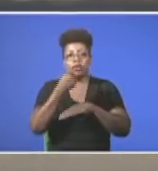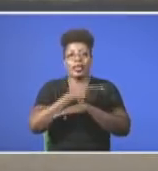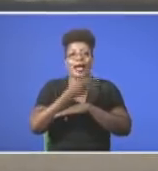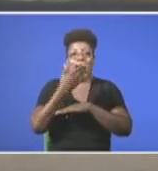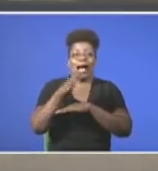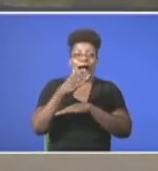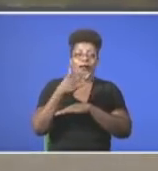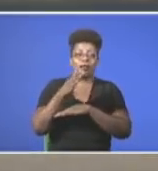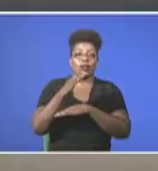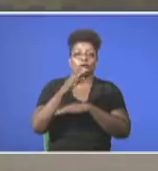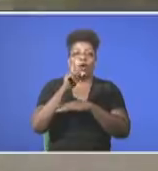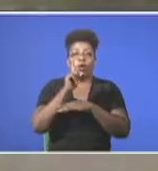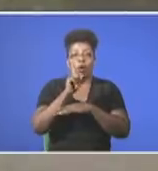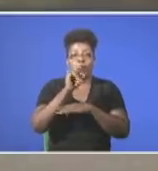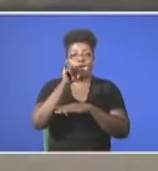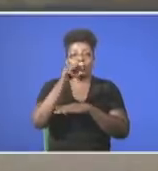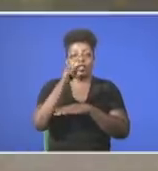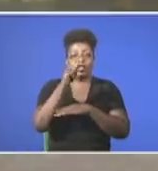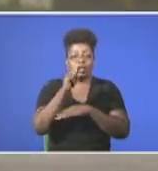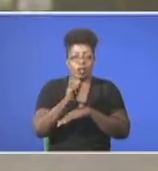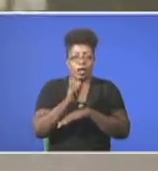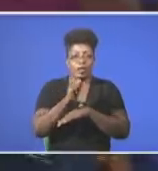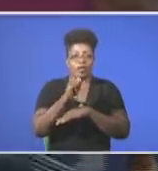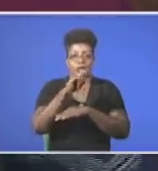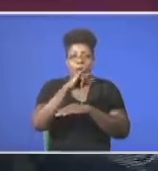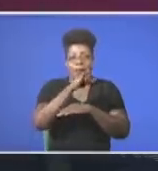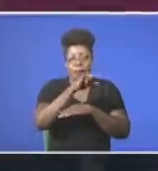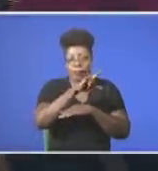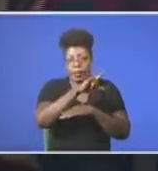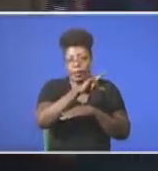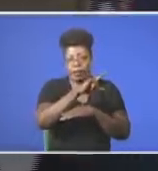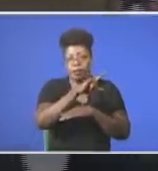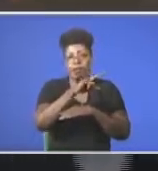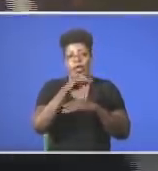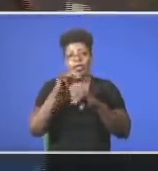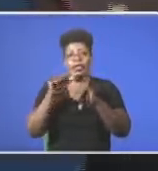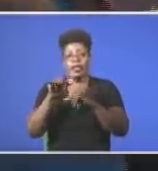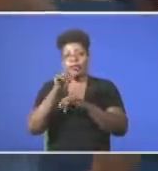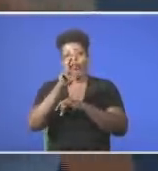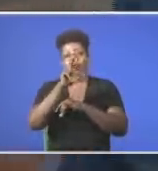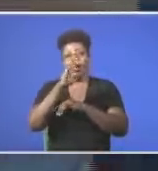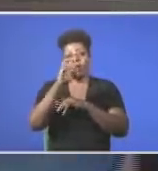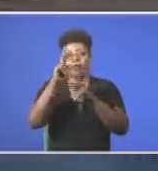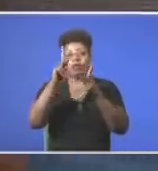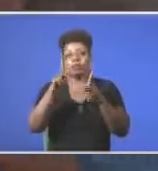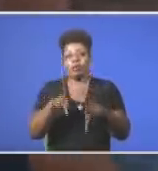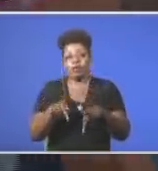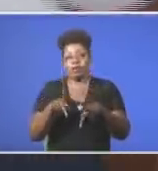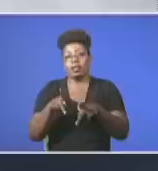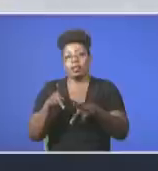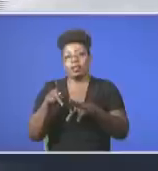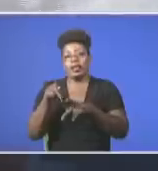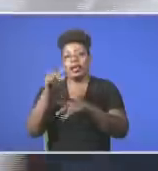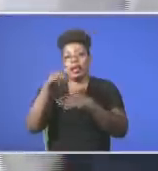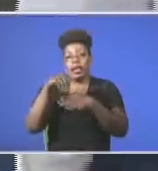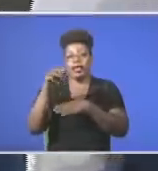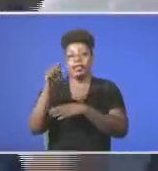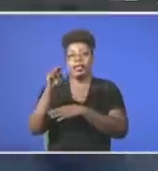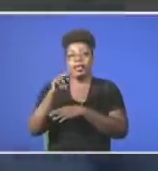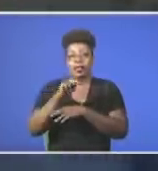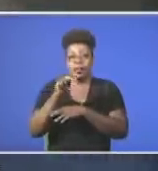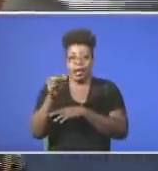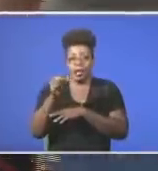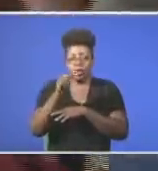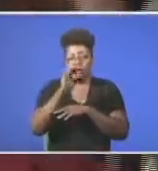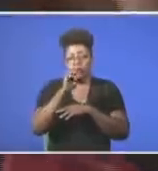electrical malfunction of one of its airplanes that left nearly 300 passengers stranded between the Bahamas, Miami, and Fort Lauderdale,